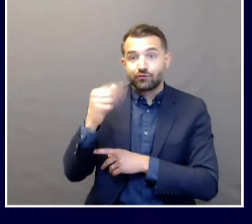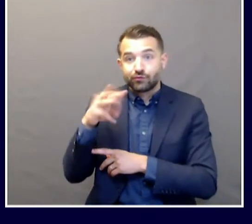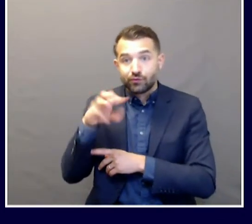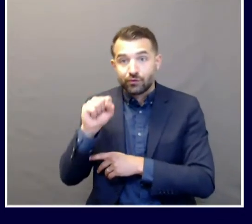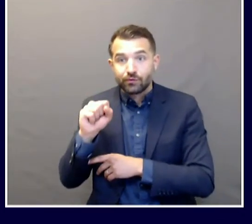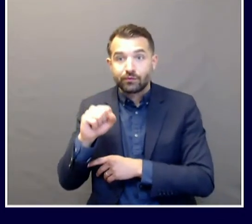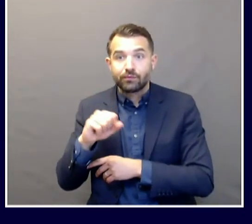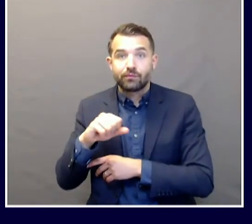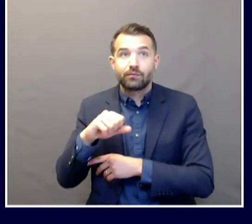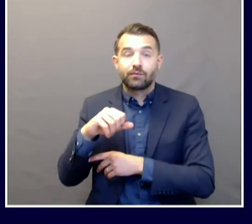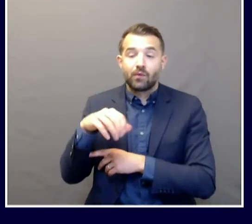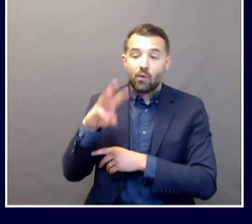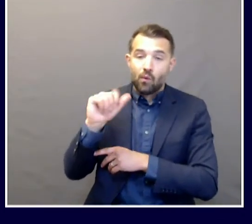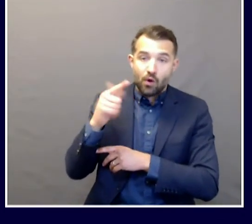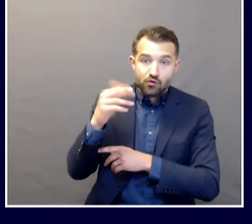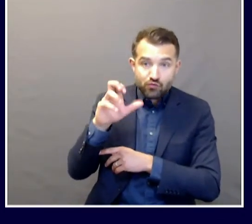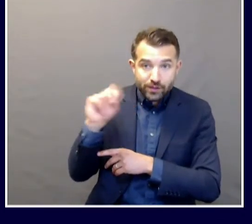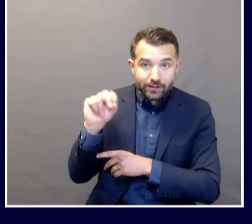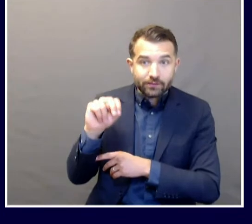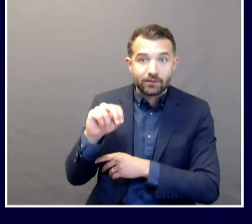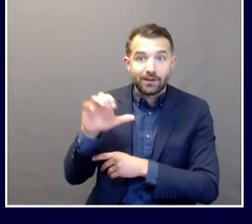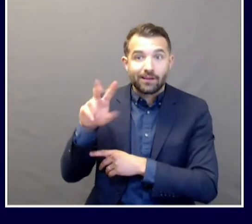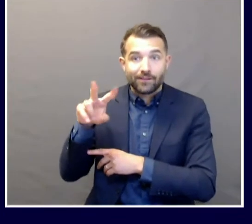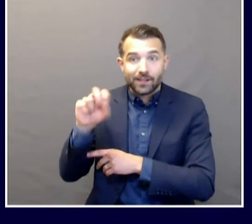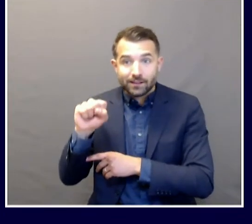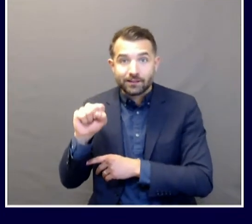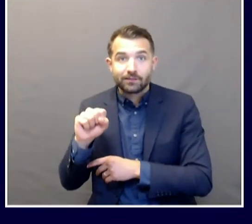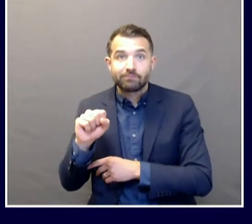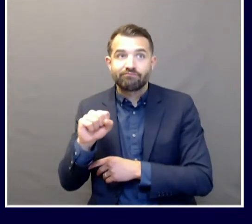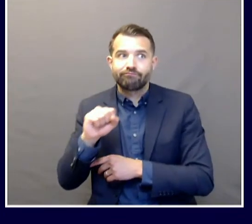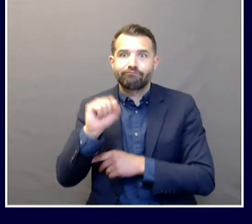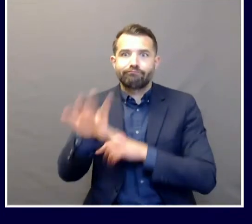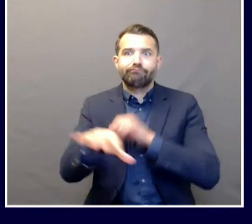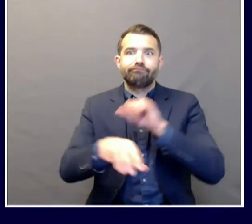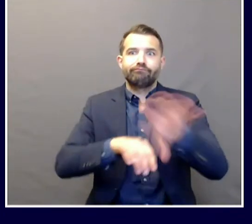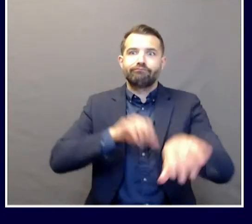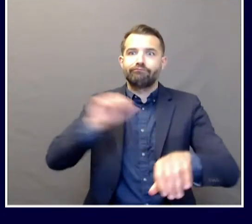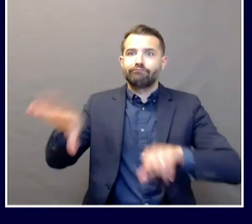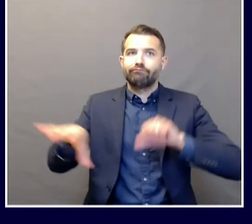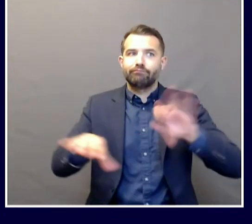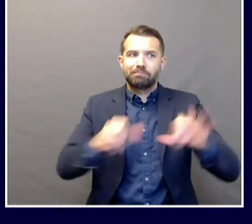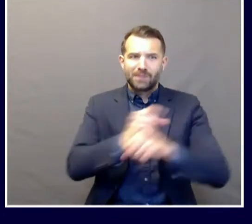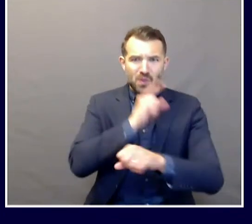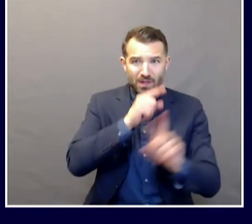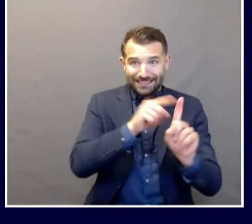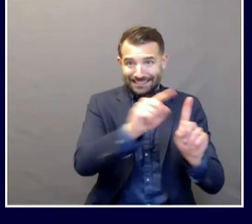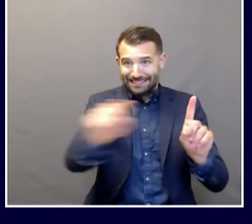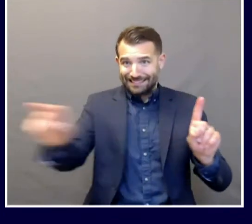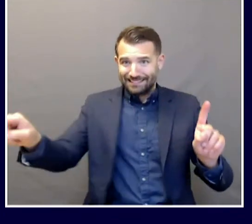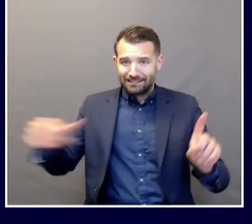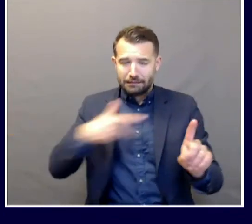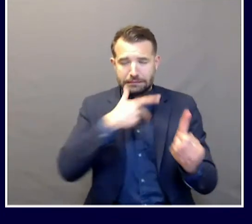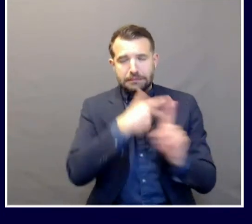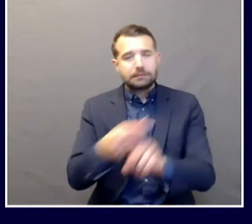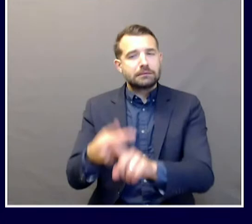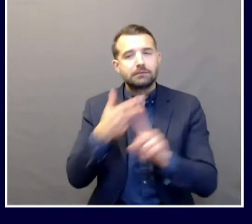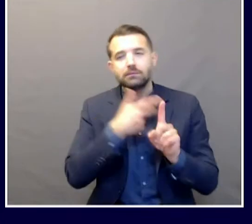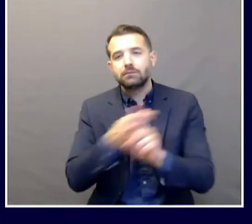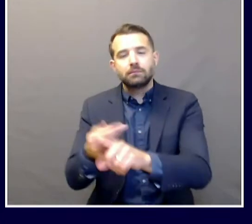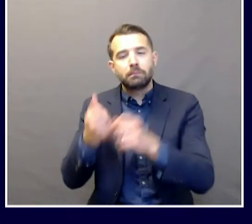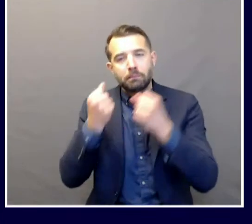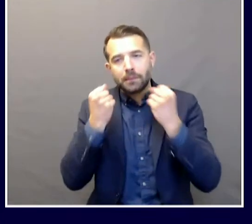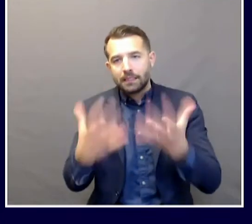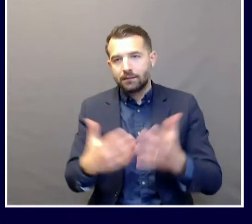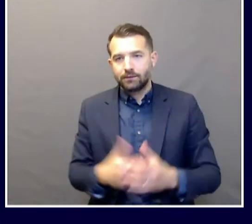have you, to stock them up with as much vaccine as they could offer. We are also working with different groups and